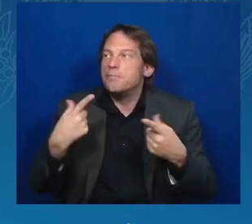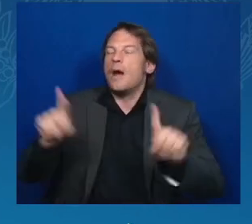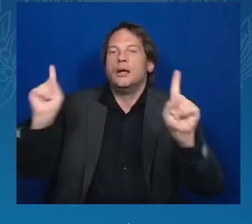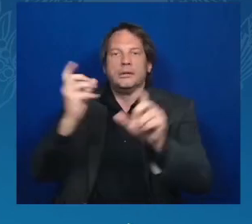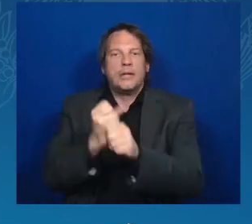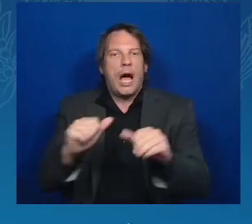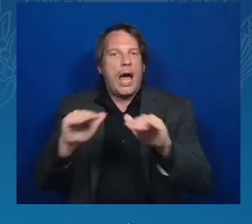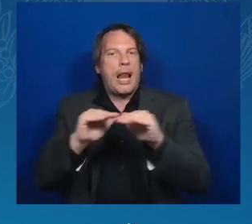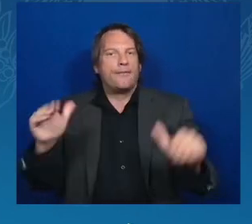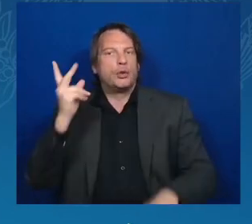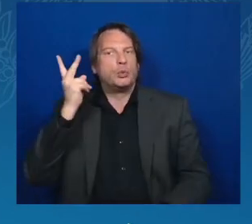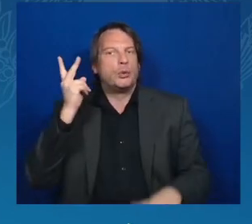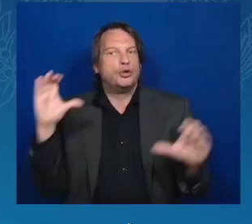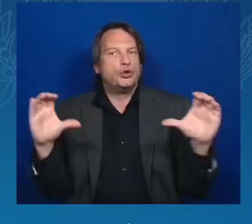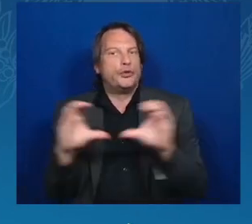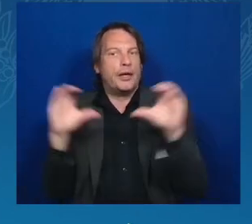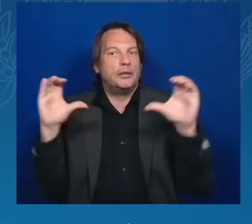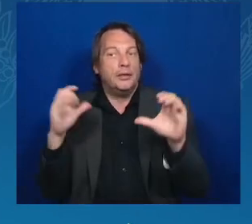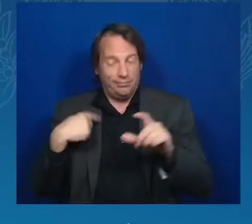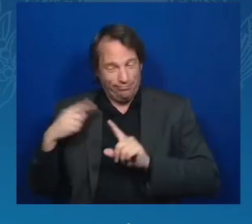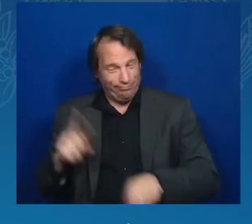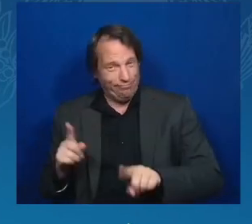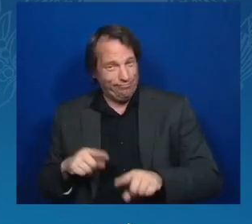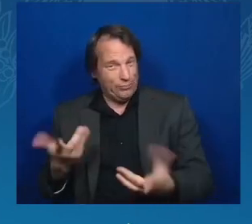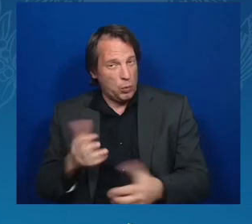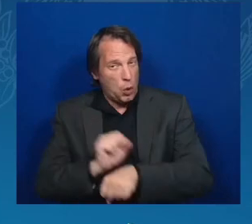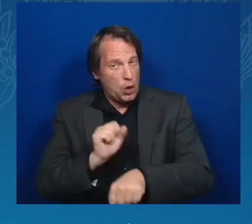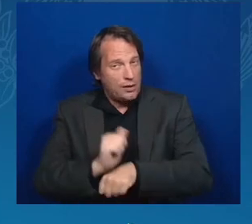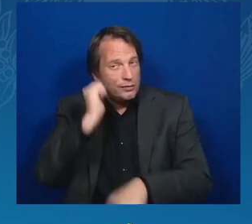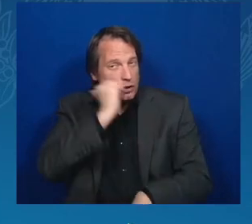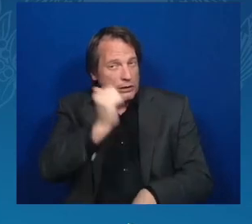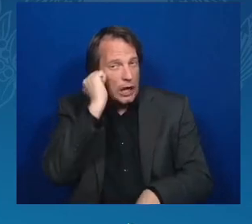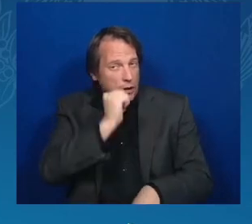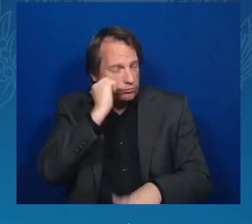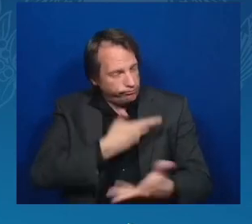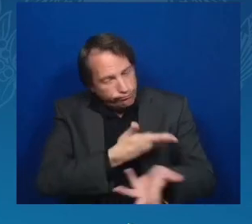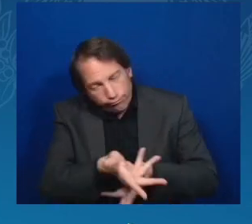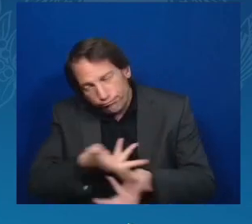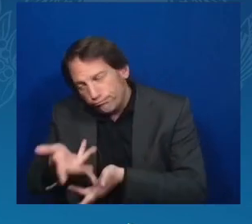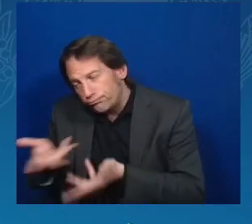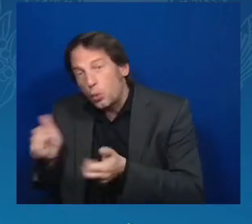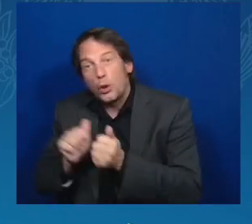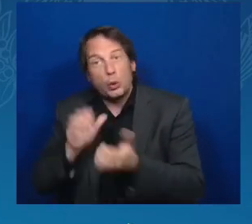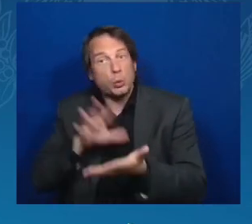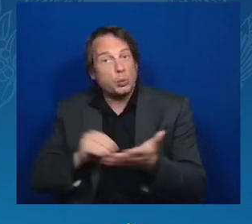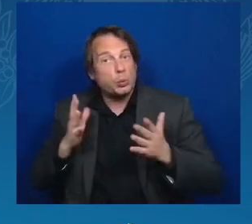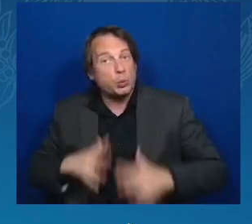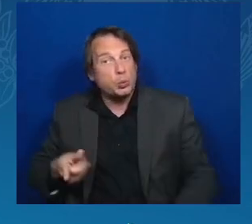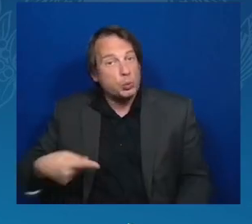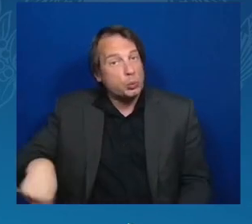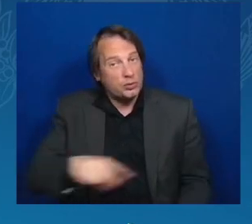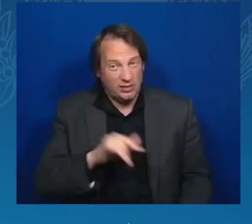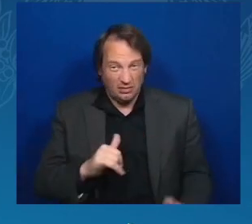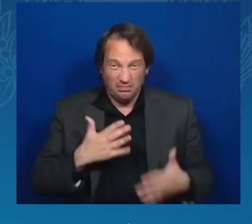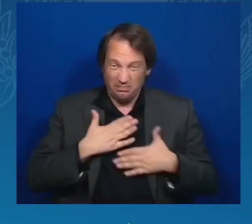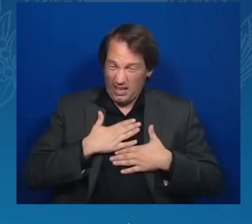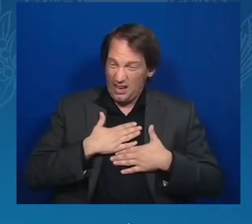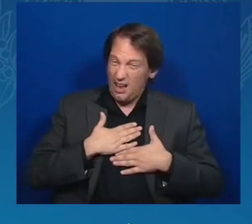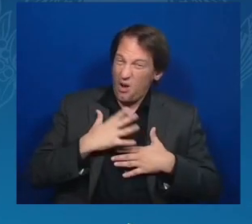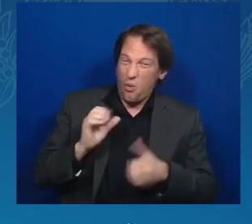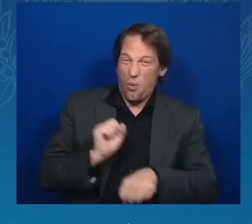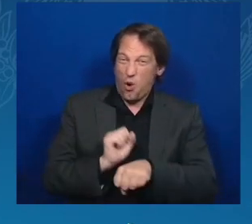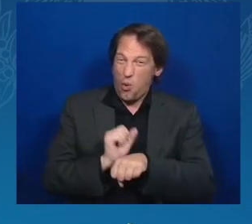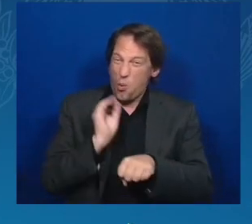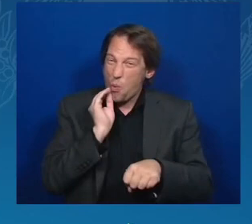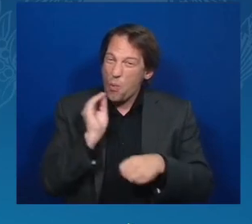and work with these students, and this is my work home. I love working here, and the loans gave me the opportunity